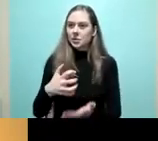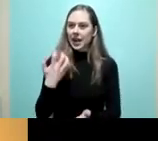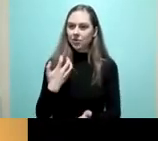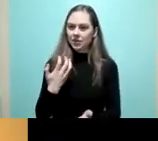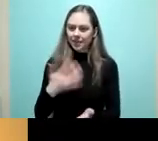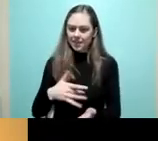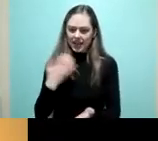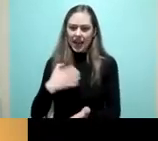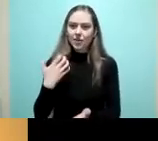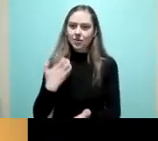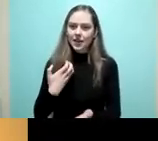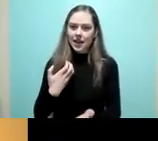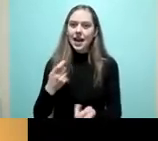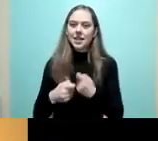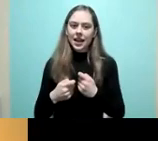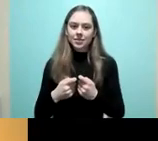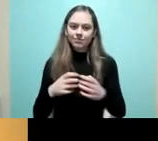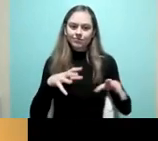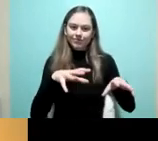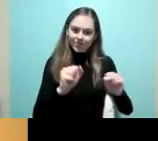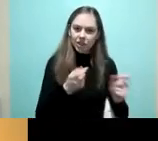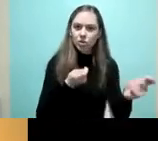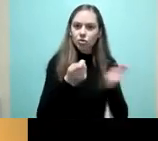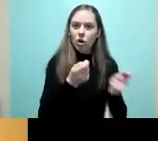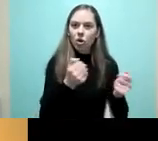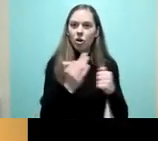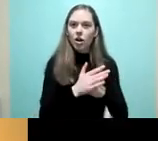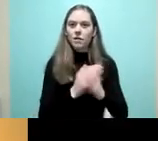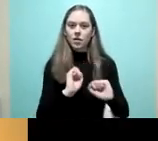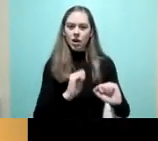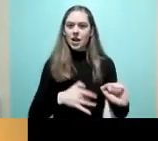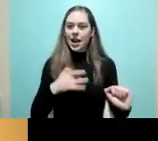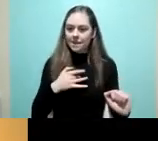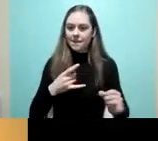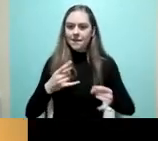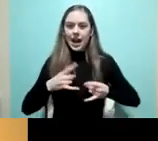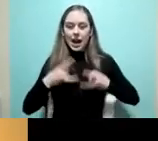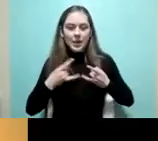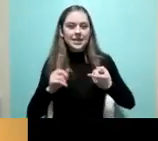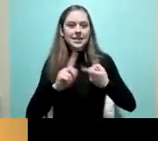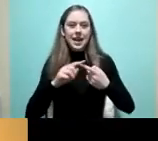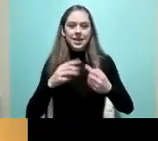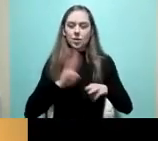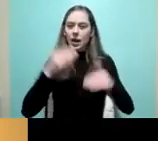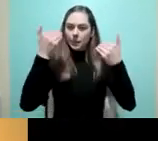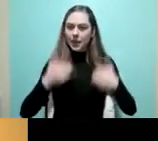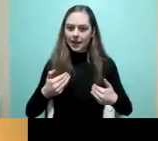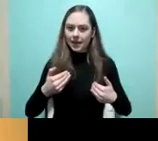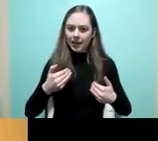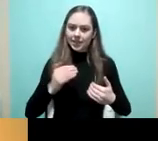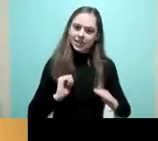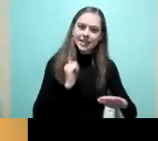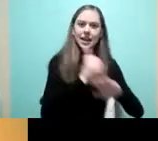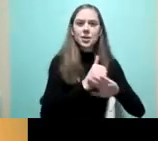control for her own life, for her own well-being, for her own happiness. And she put things in place, and she got to the